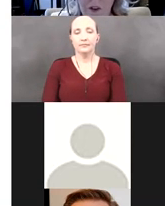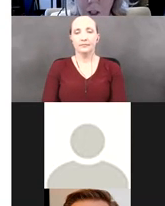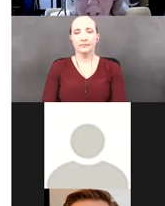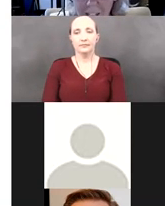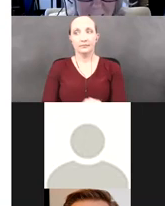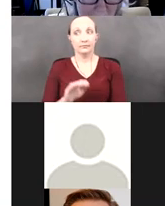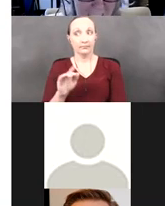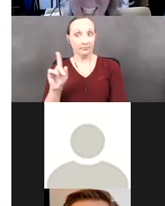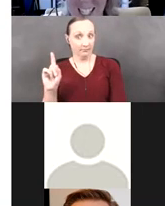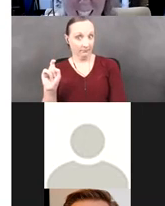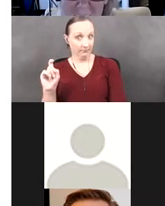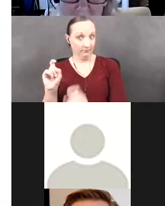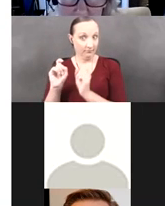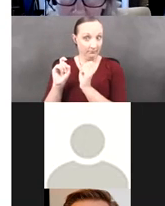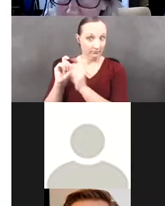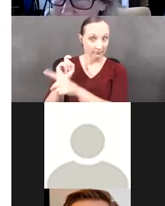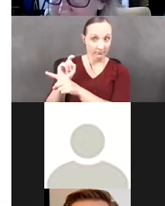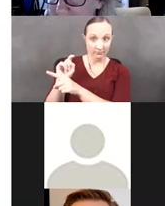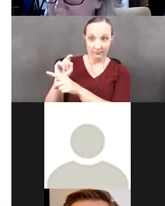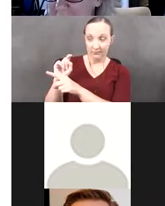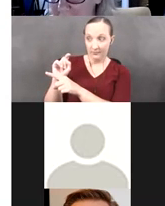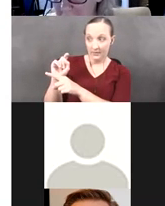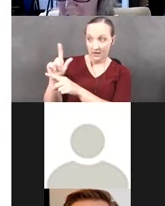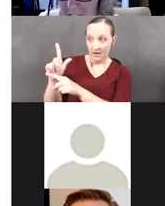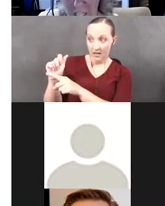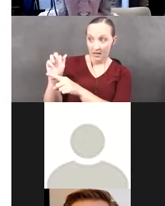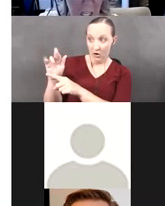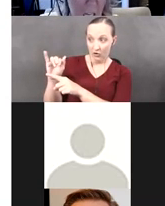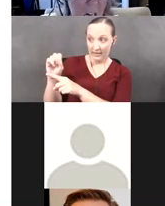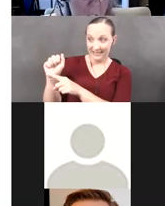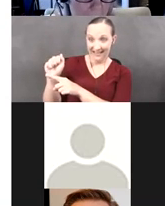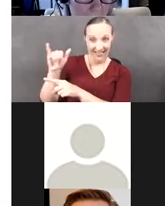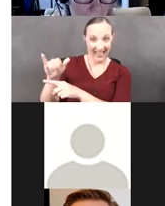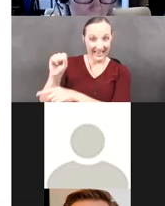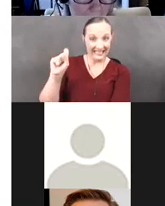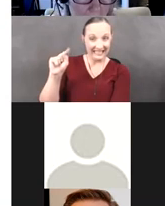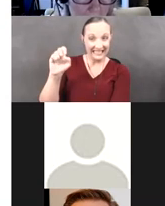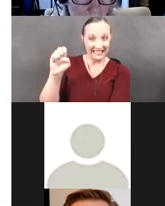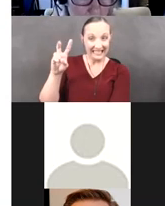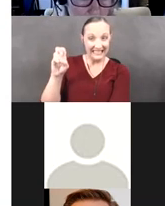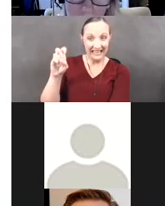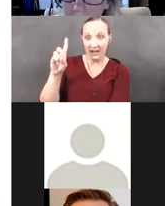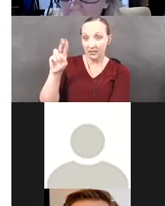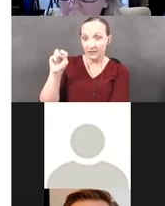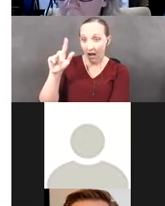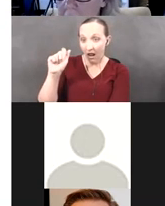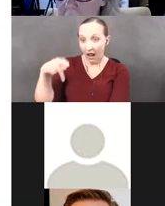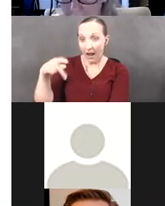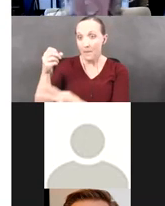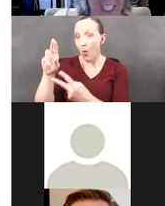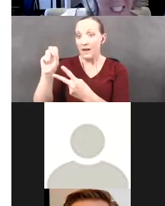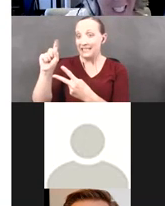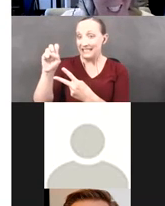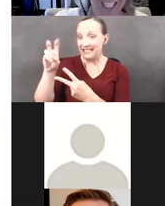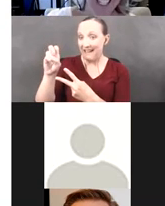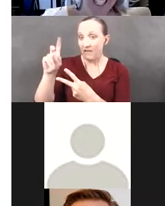Larissa, is Steve Dunlap or Steve Kong Steve on with a Dunlap response for están, that one? tiene una Hi, I'm on. respuesta.